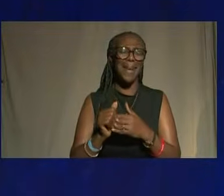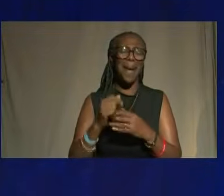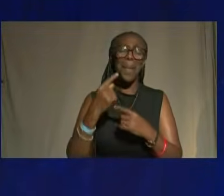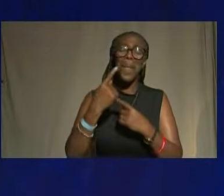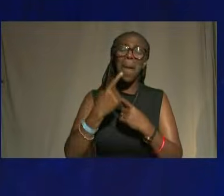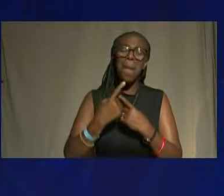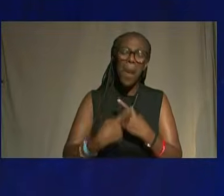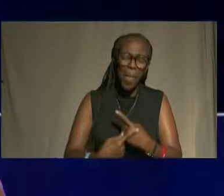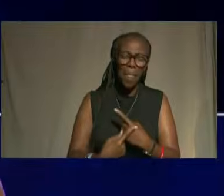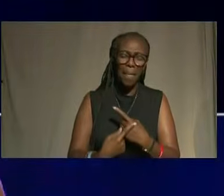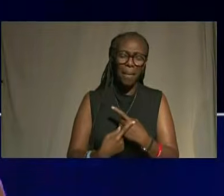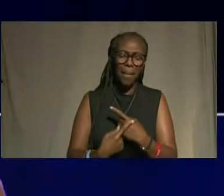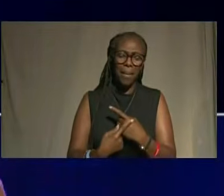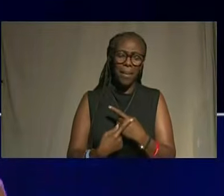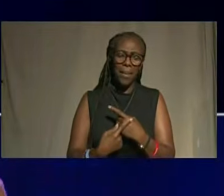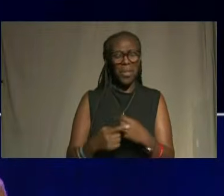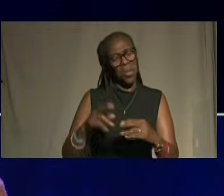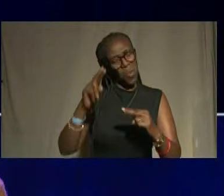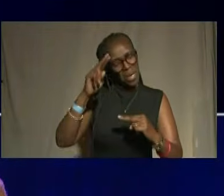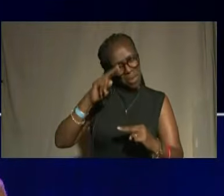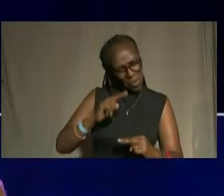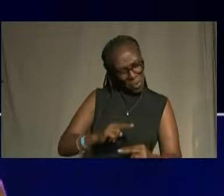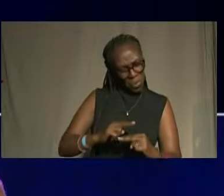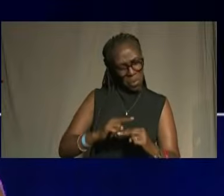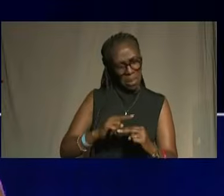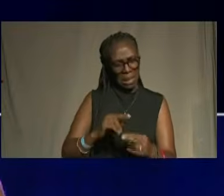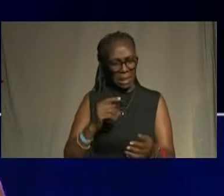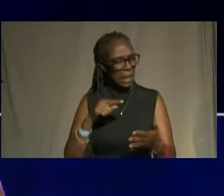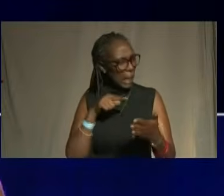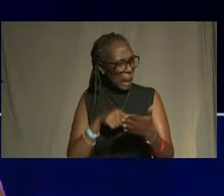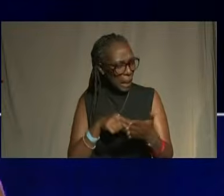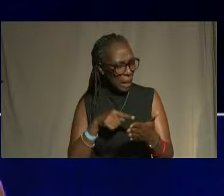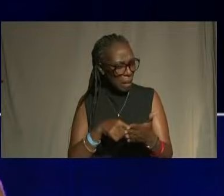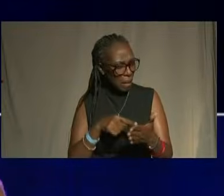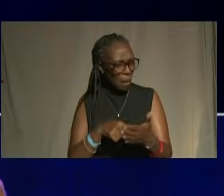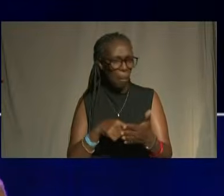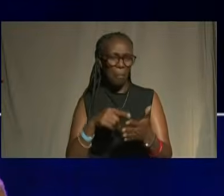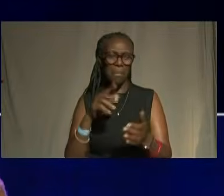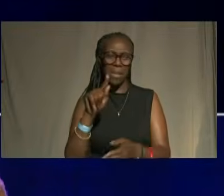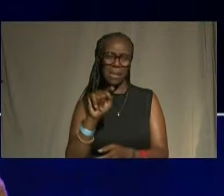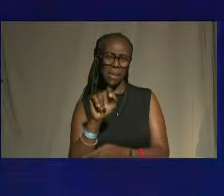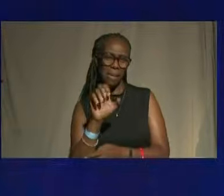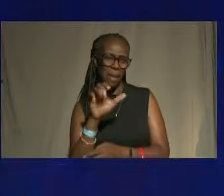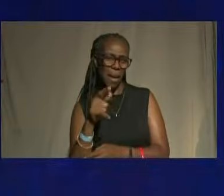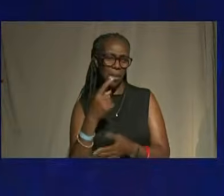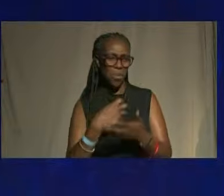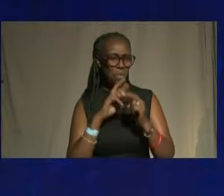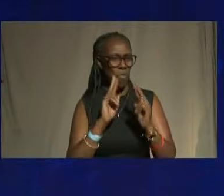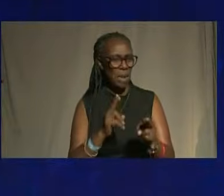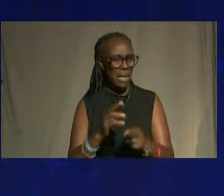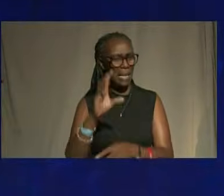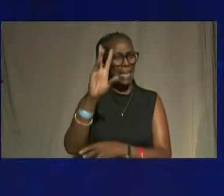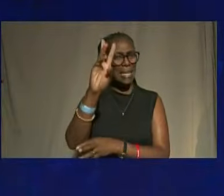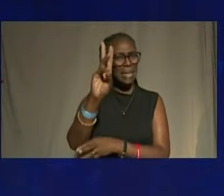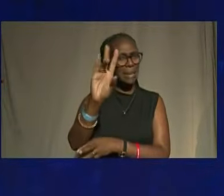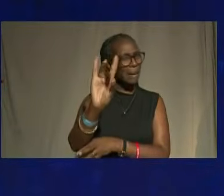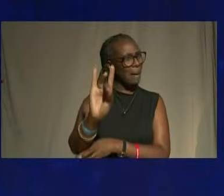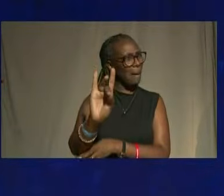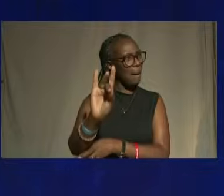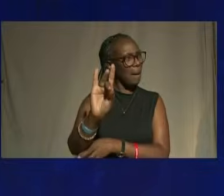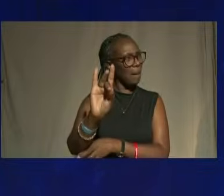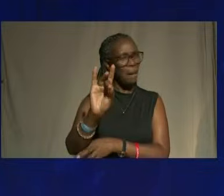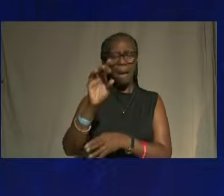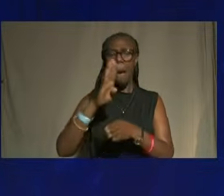their program to reduce the income tax rate is $68 billion. So where do you get your maths